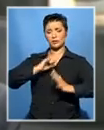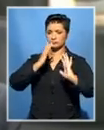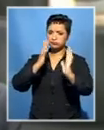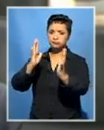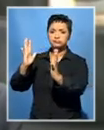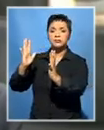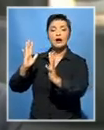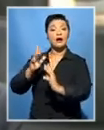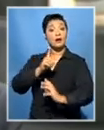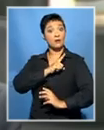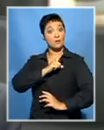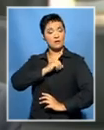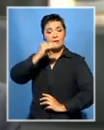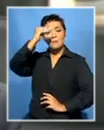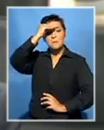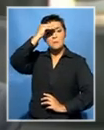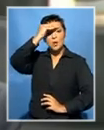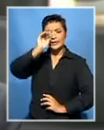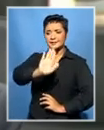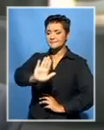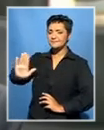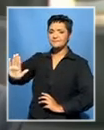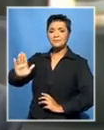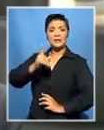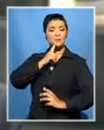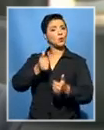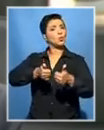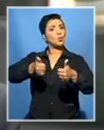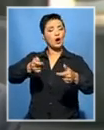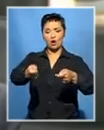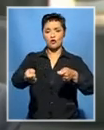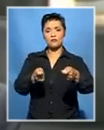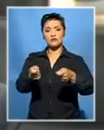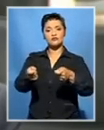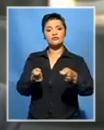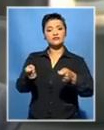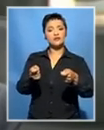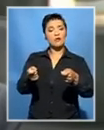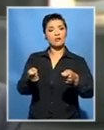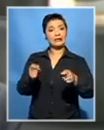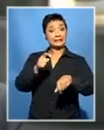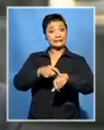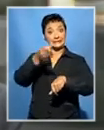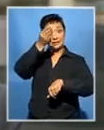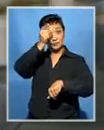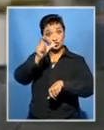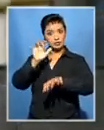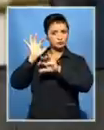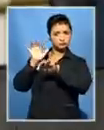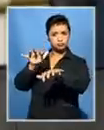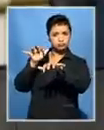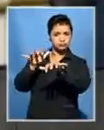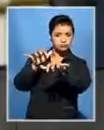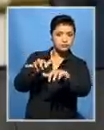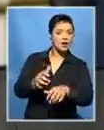the way in which they have dealt with the hashtag Fees Must Fall situation.